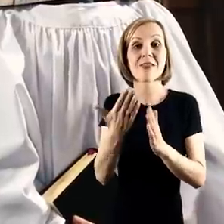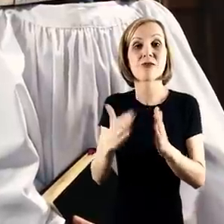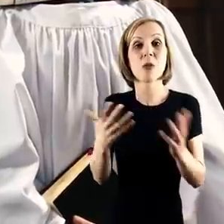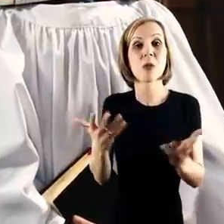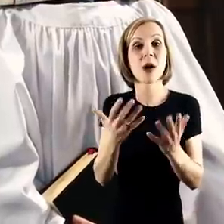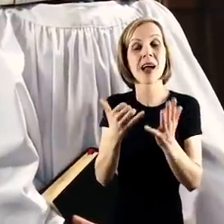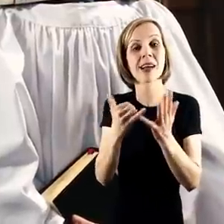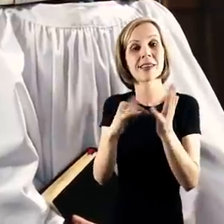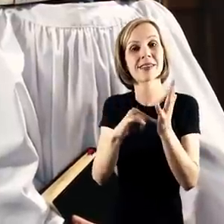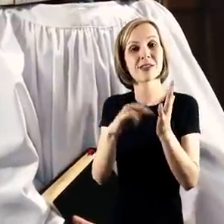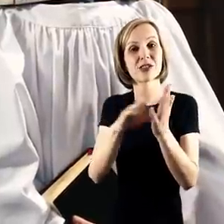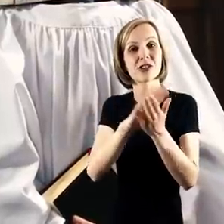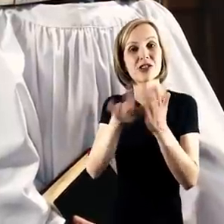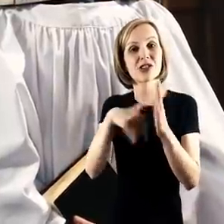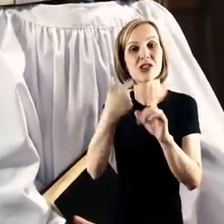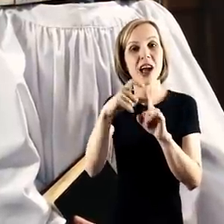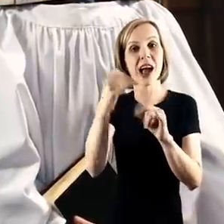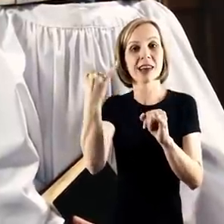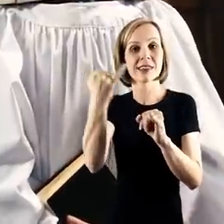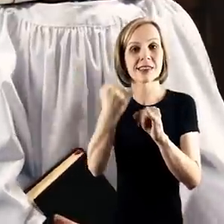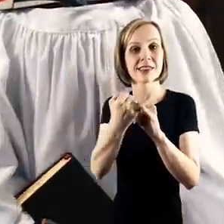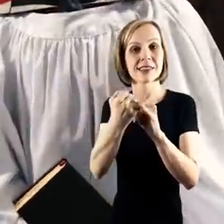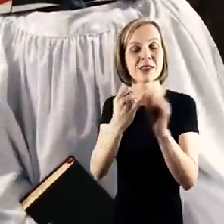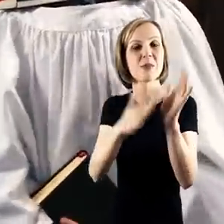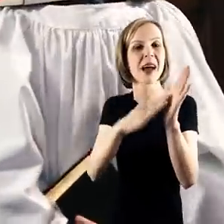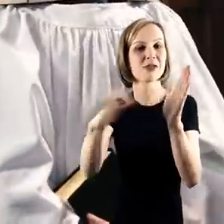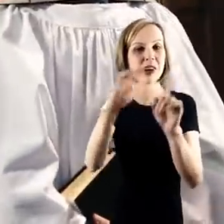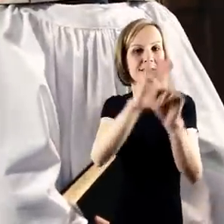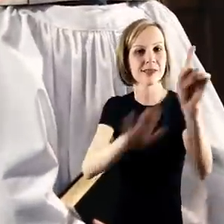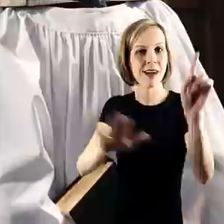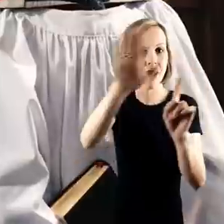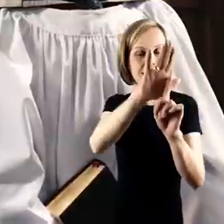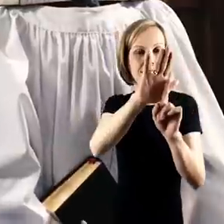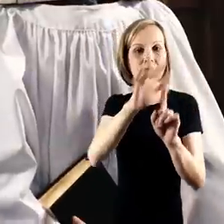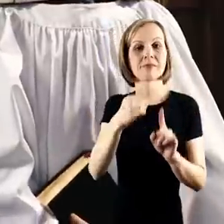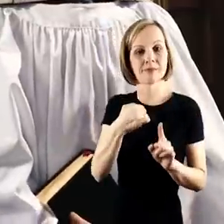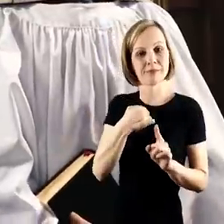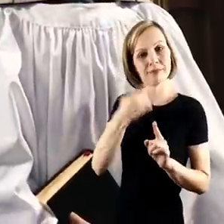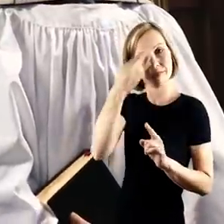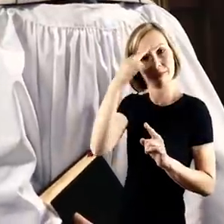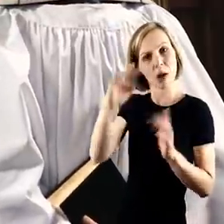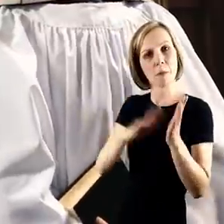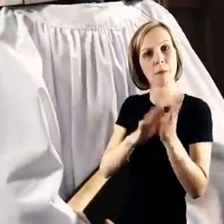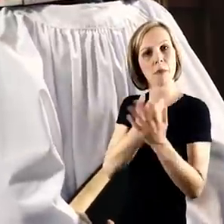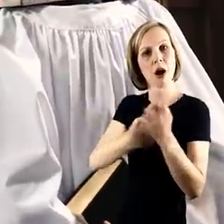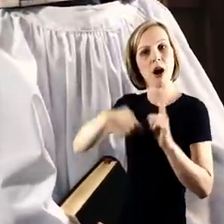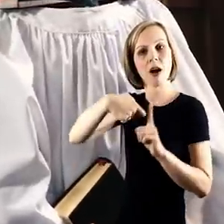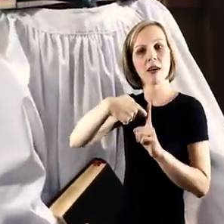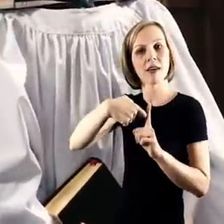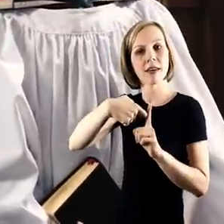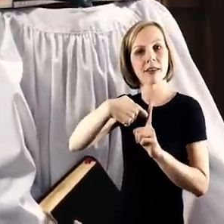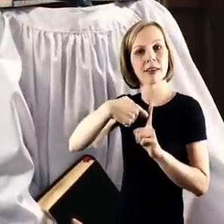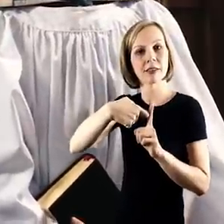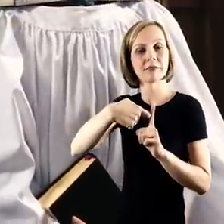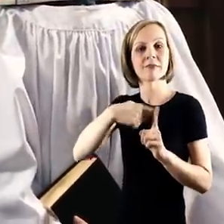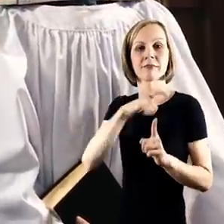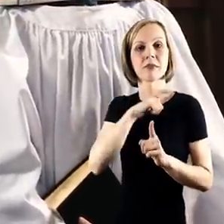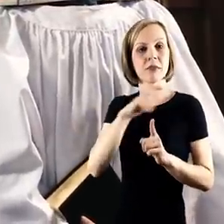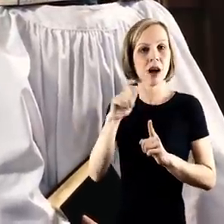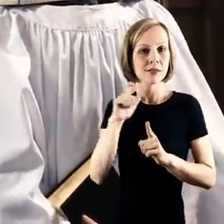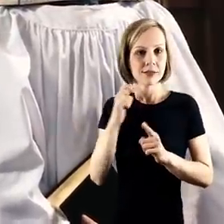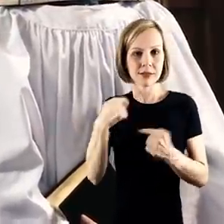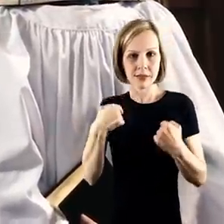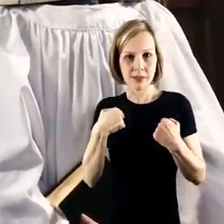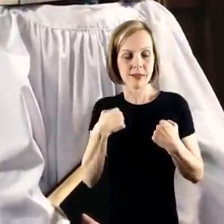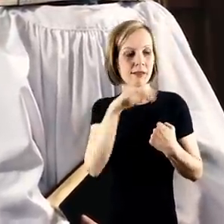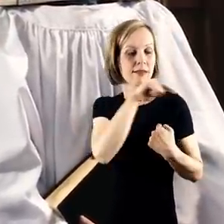My name's Mark, I'm the rector here at St. Chad's, and I'm joined by Josh, our ordinand, who will assist us in leading our service of worship.